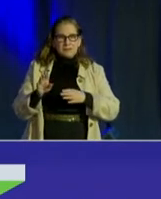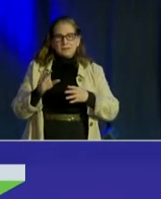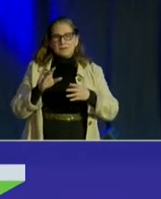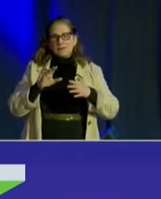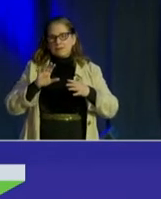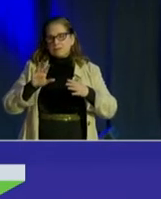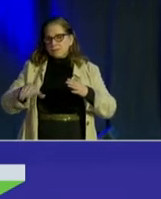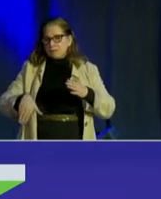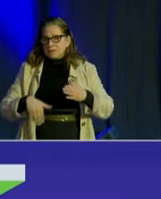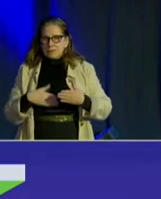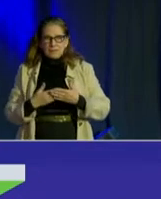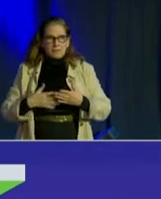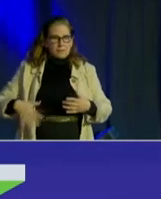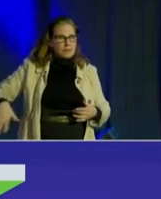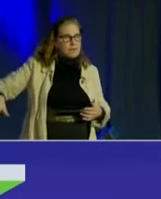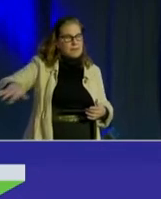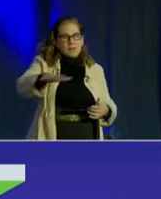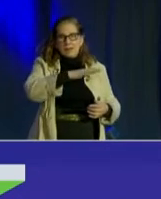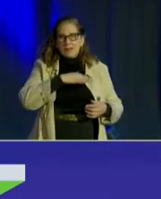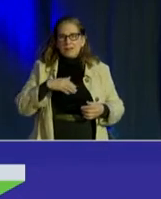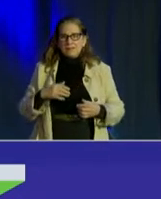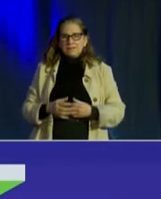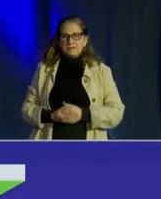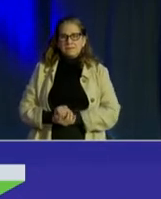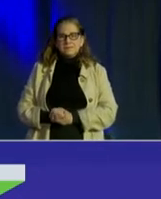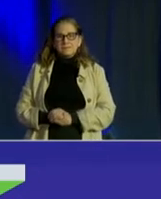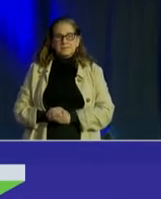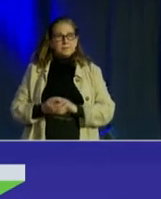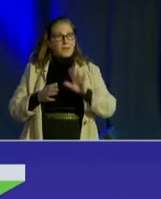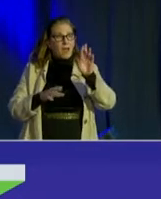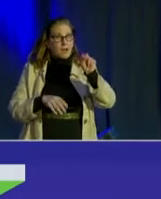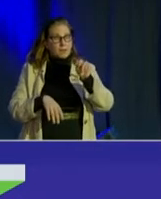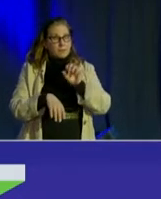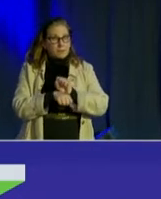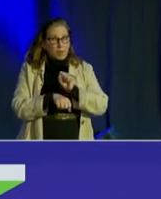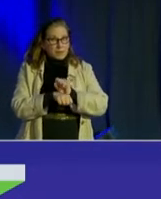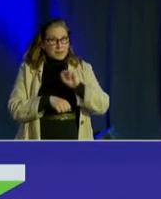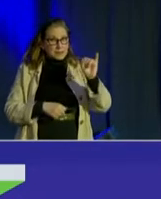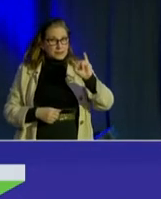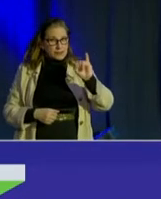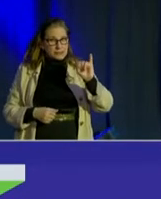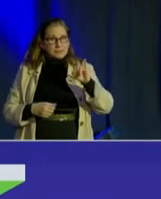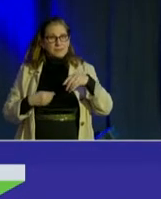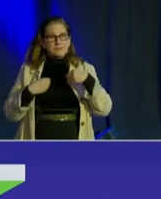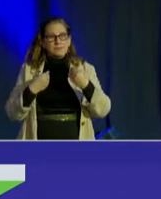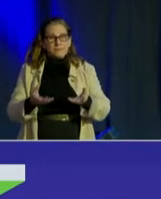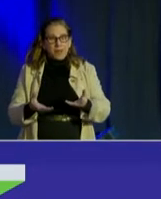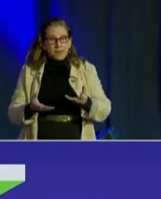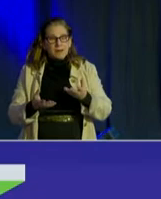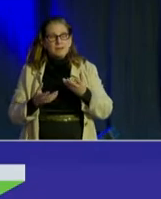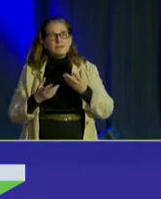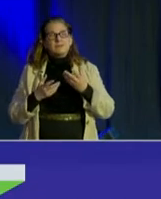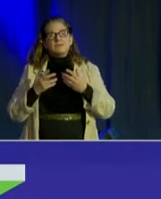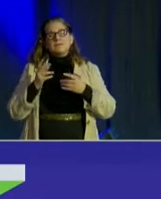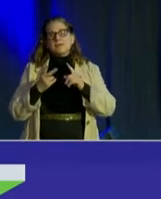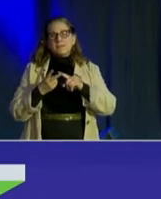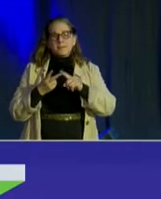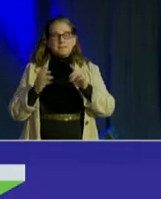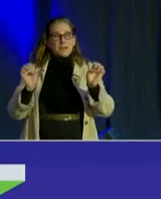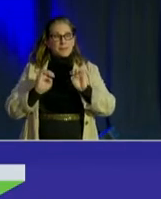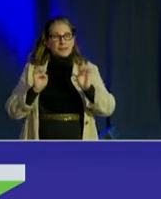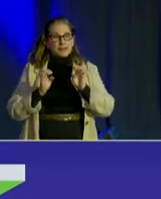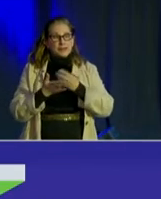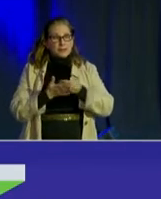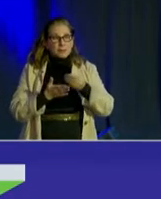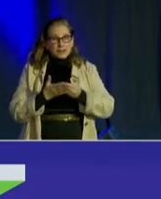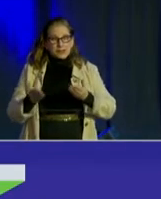extraordinary, unprecedented amount of unemployment benefits, providing emergency grocery services and distribution to our senior citizens and those who are